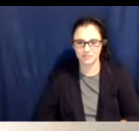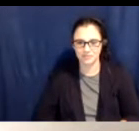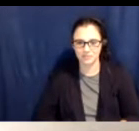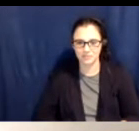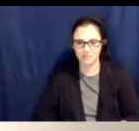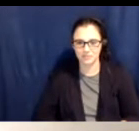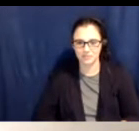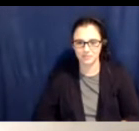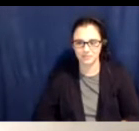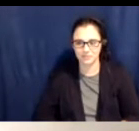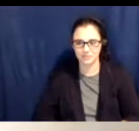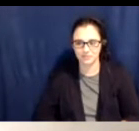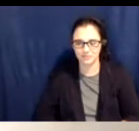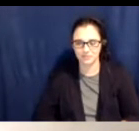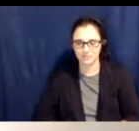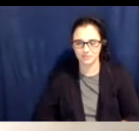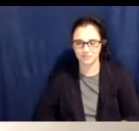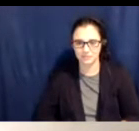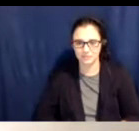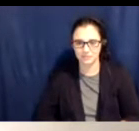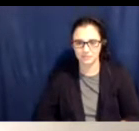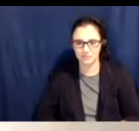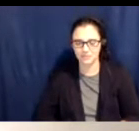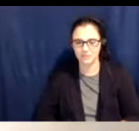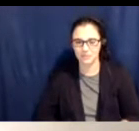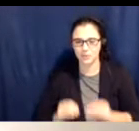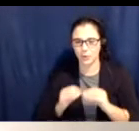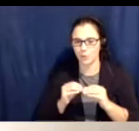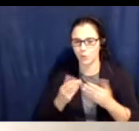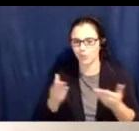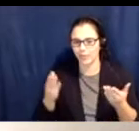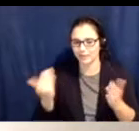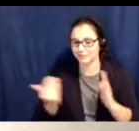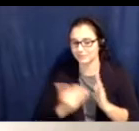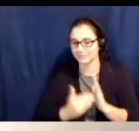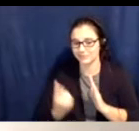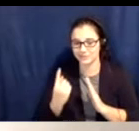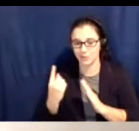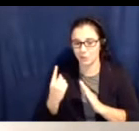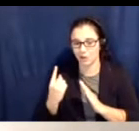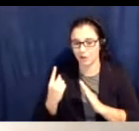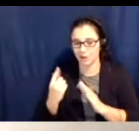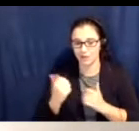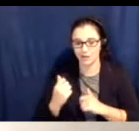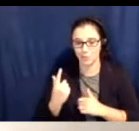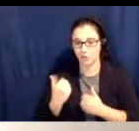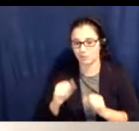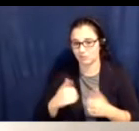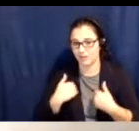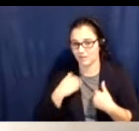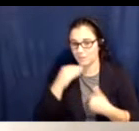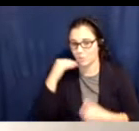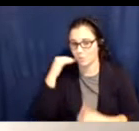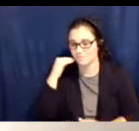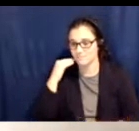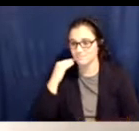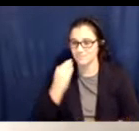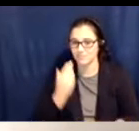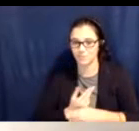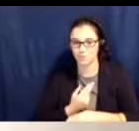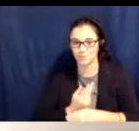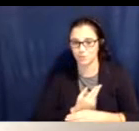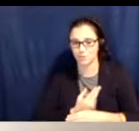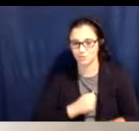So, more things that, again, everyone has from home. So we